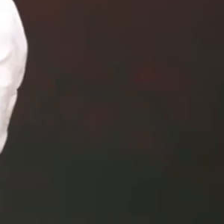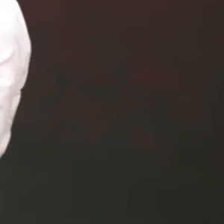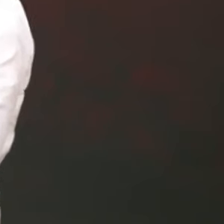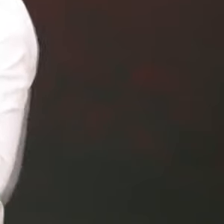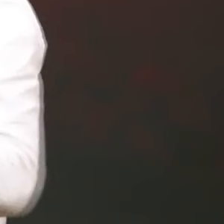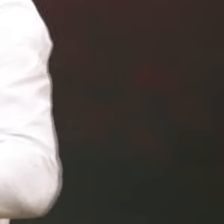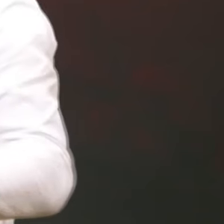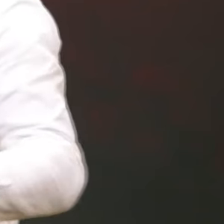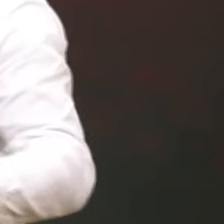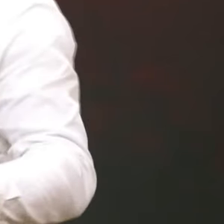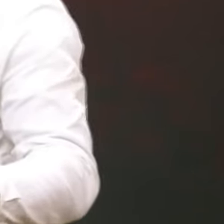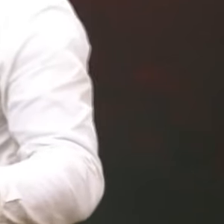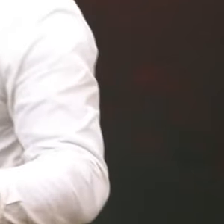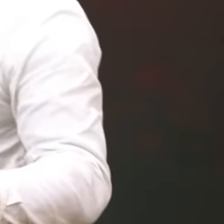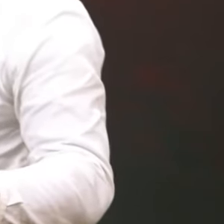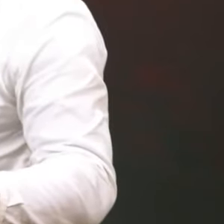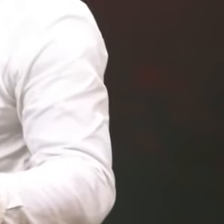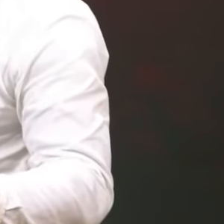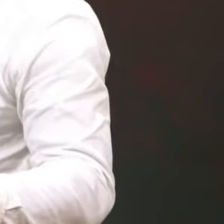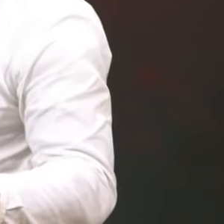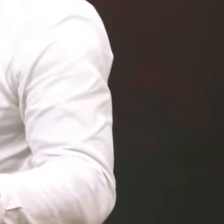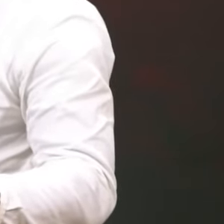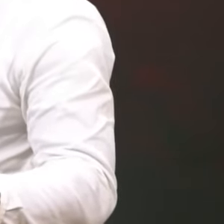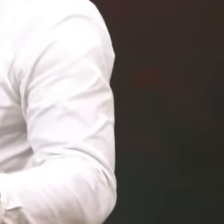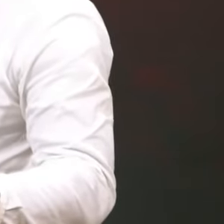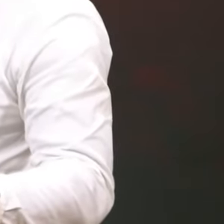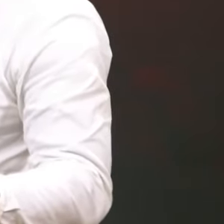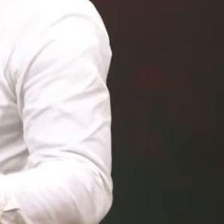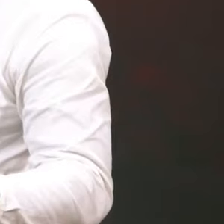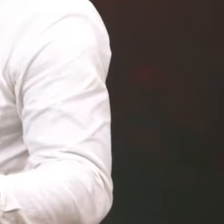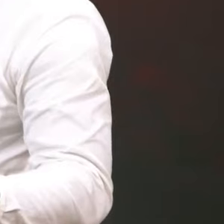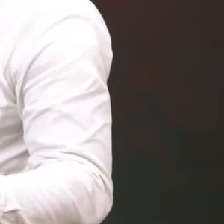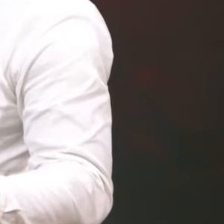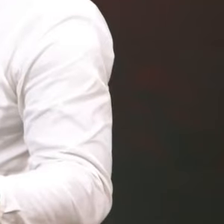He's the truth and the life.